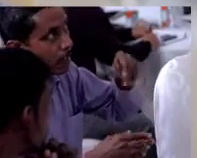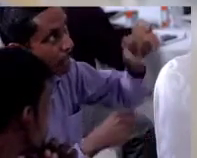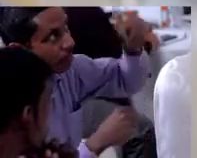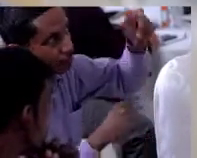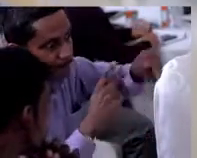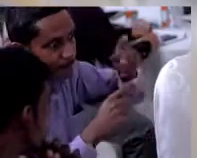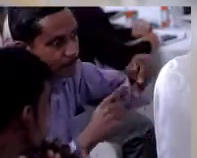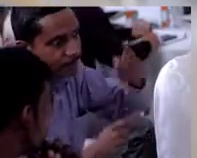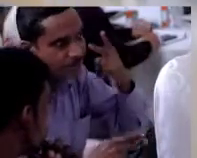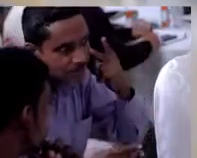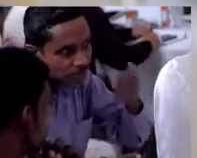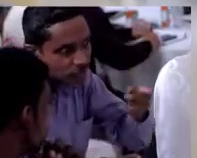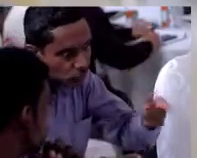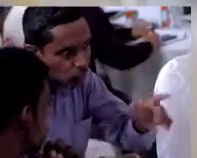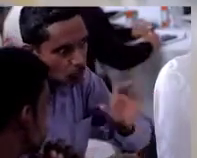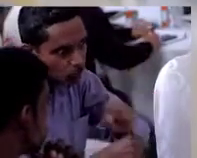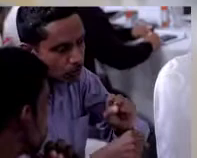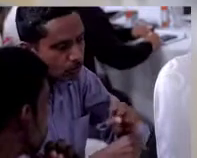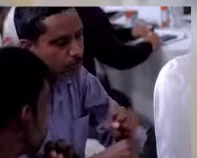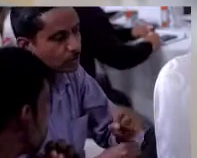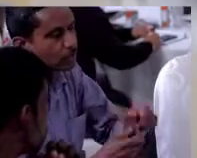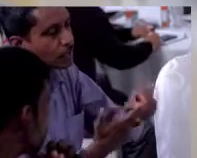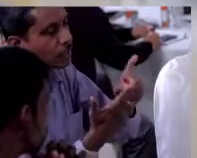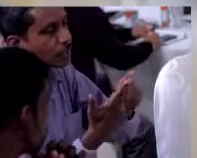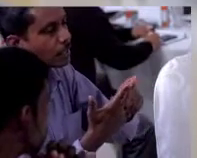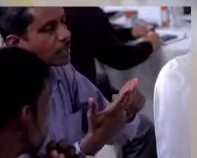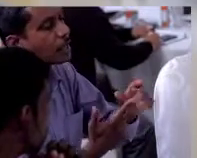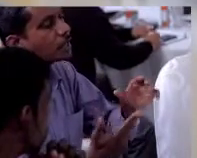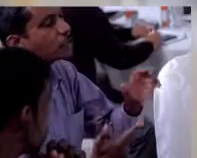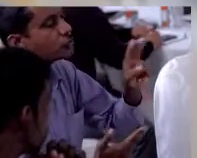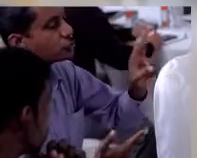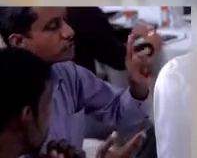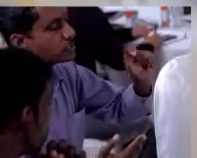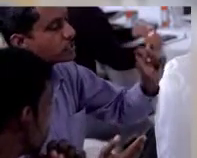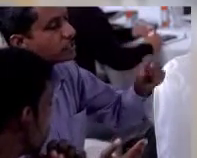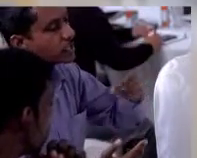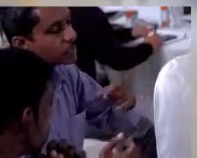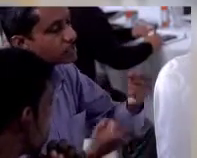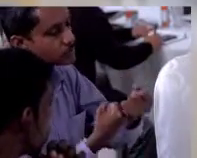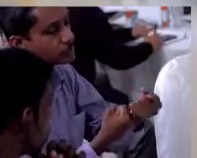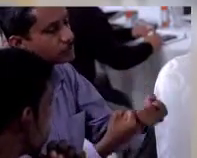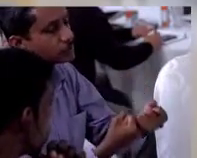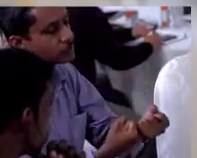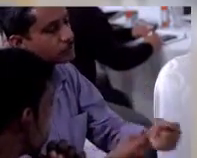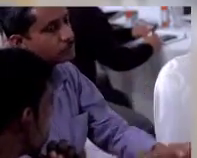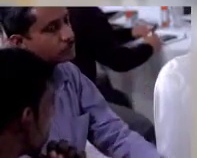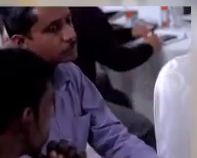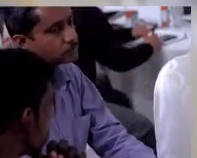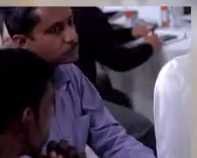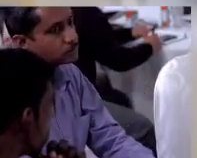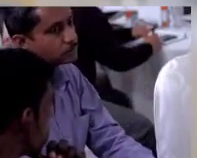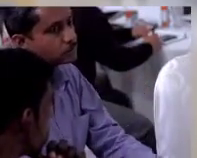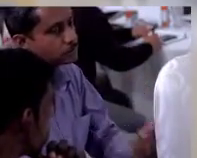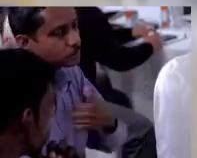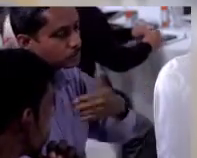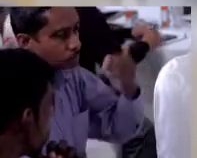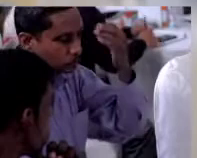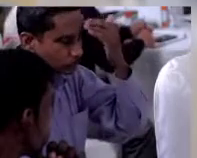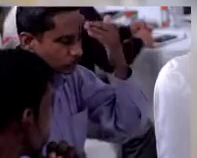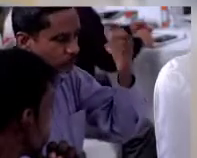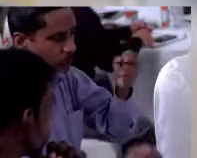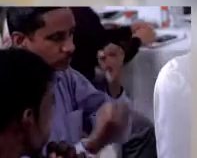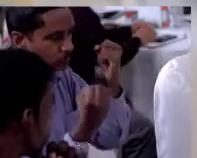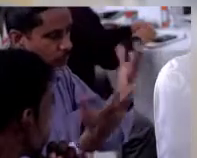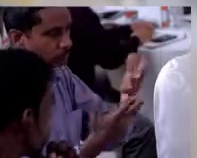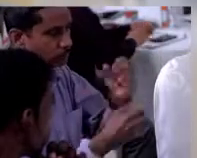right? And I support UTT, CFP, you know? So I know that there are a lot of